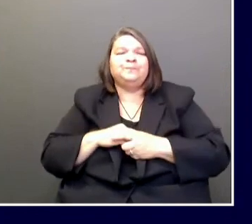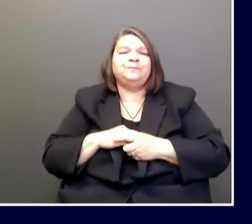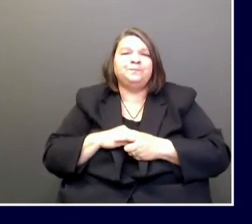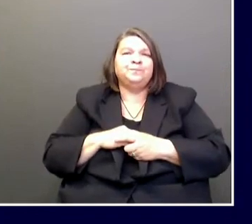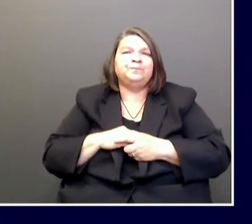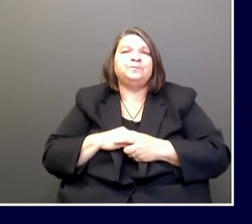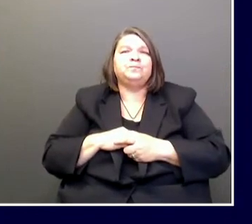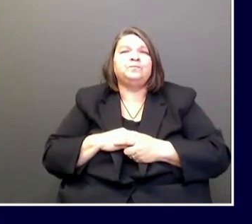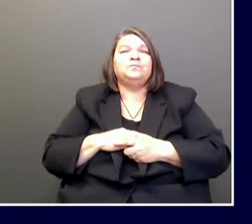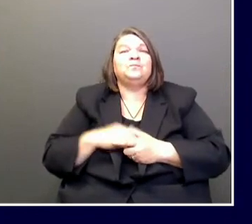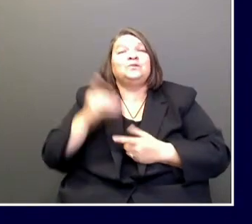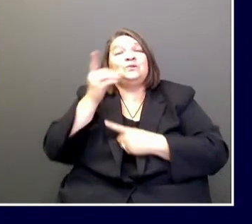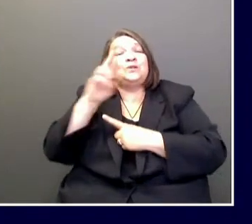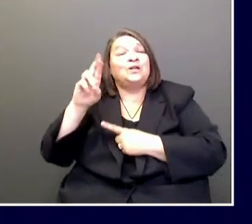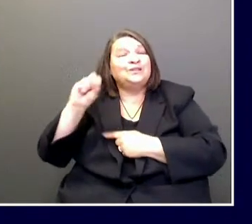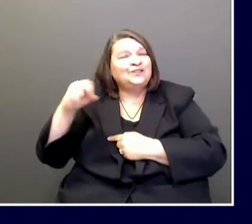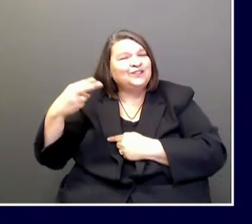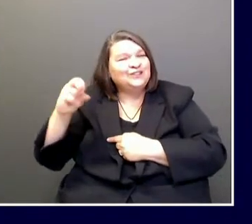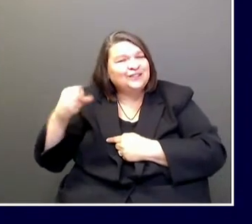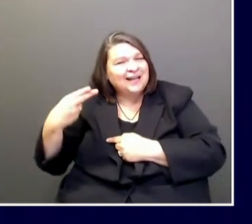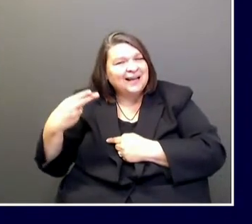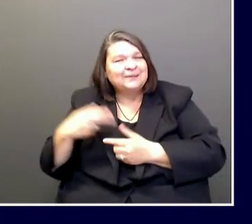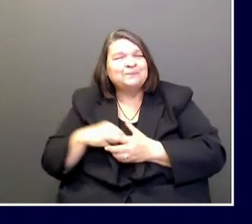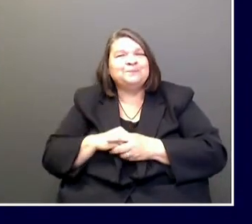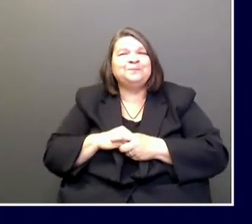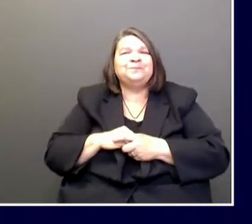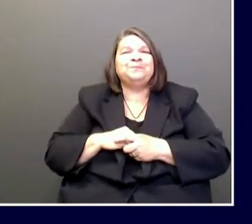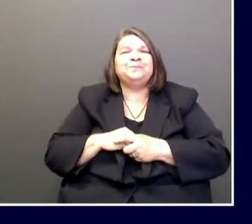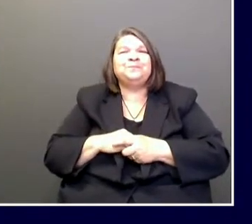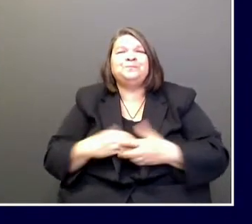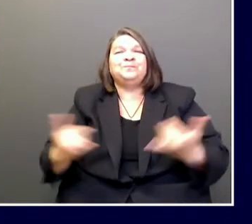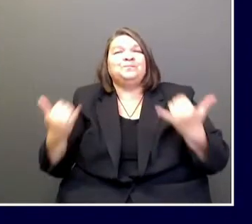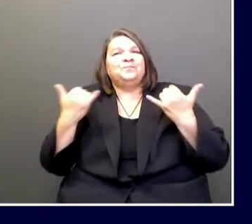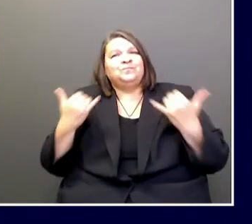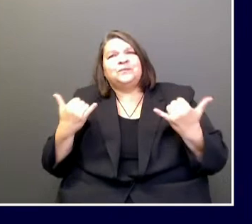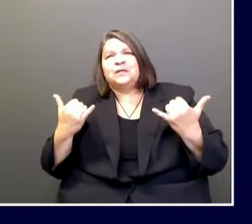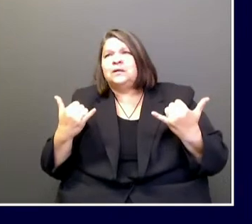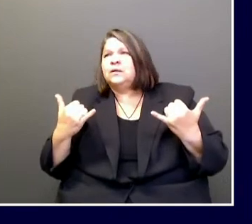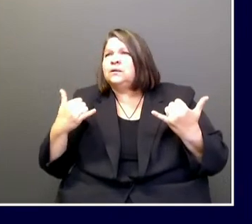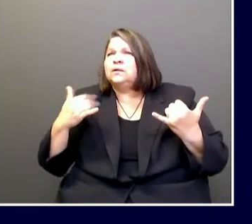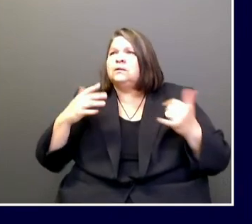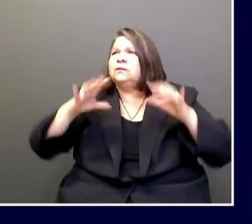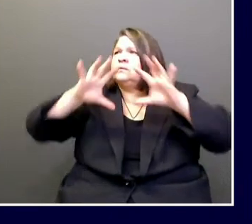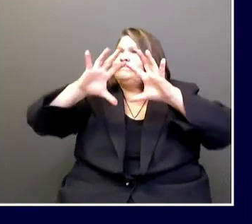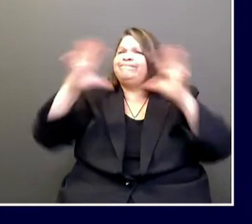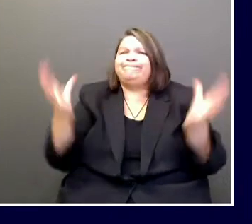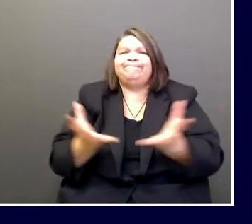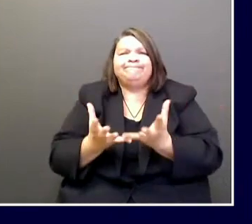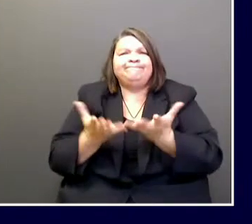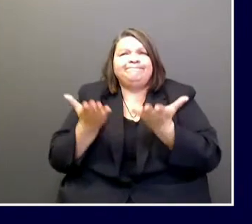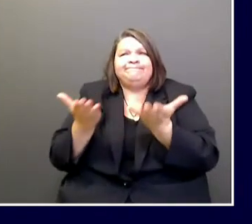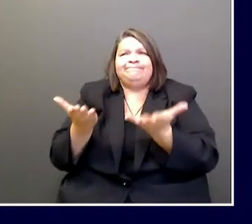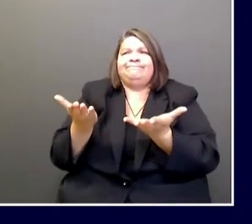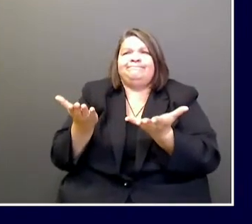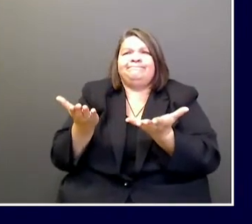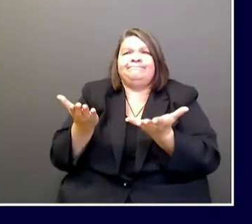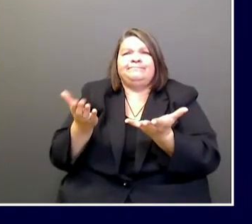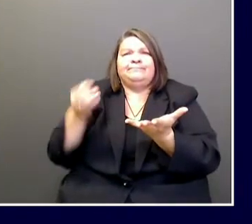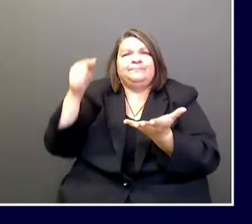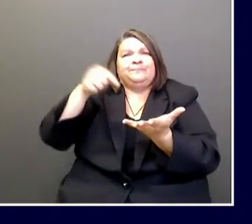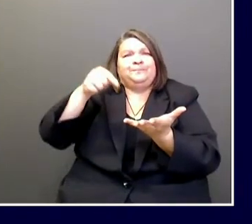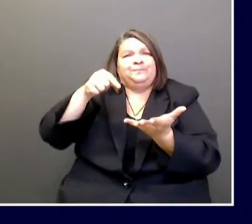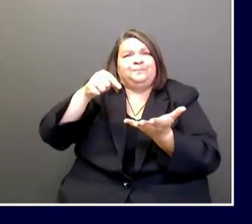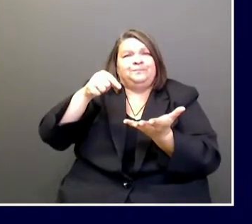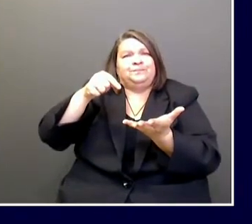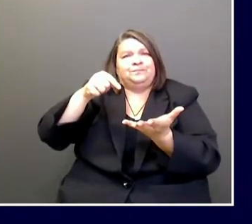with where we're at in transmission and the threat of exponential growth. Is the threat of exponential growth much